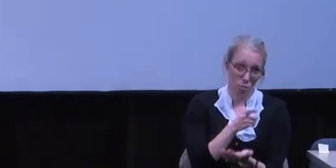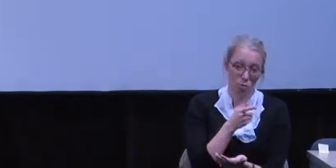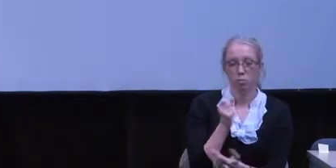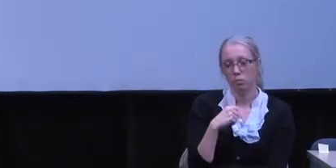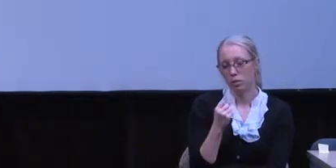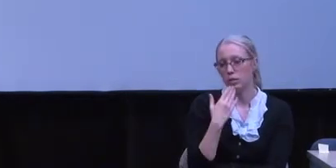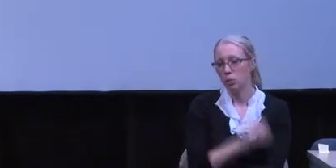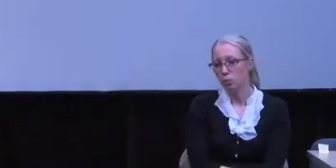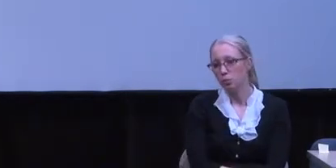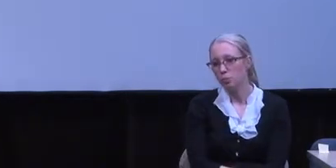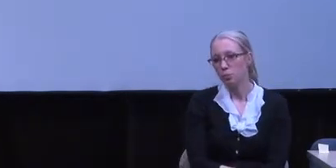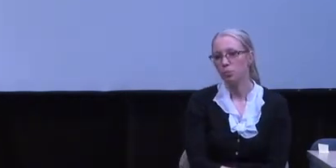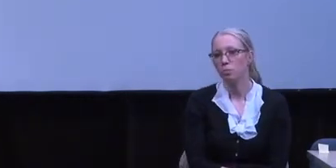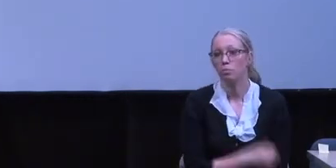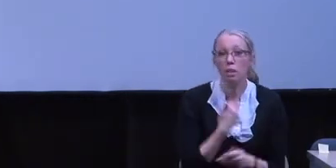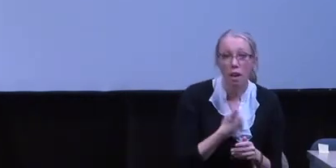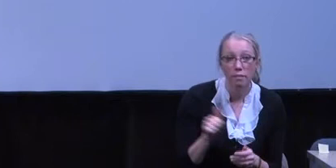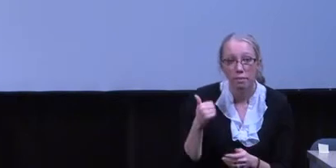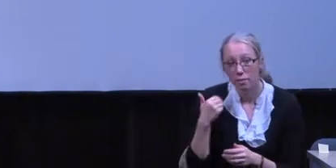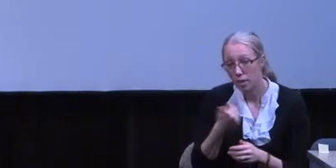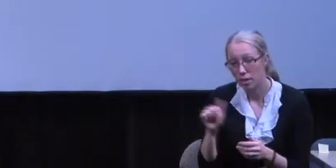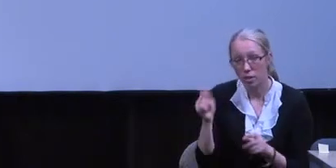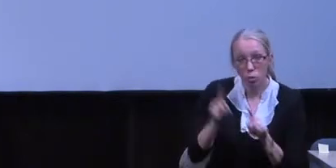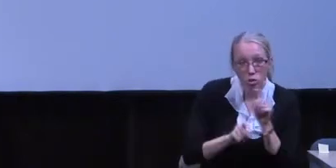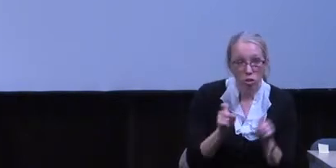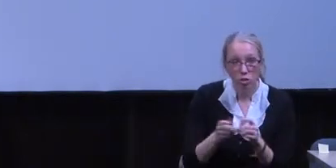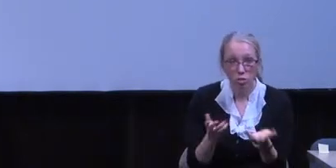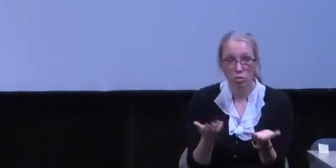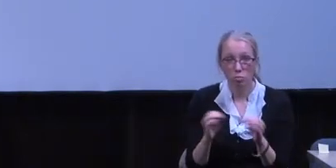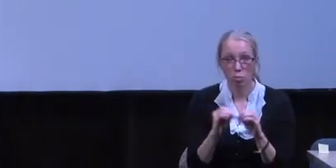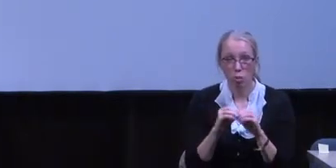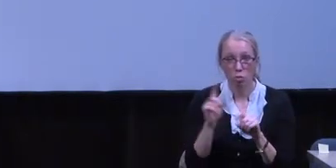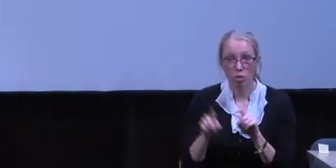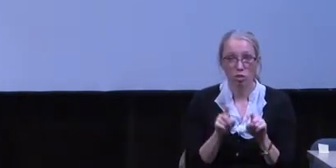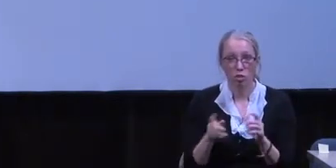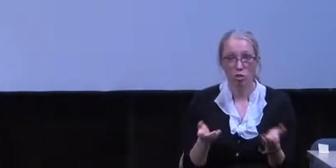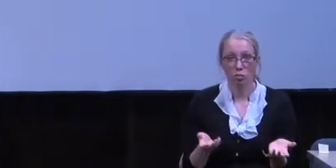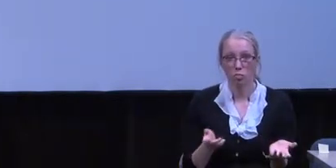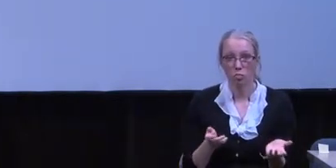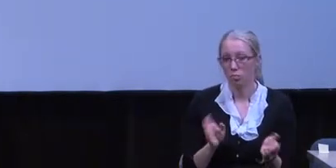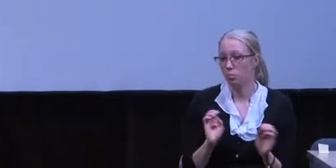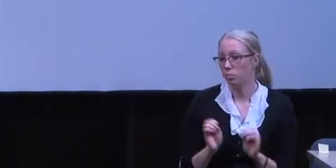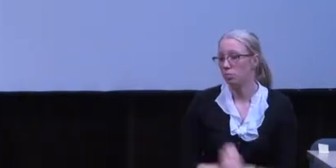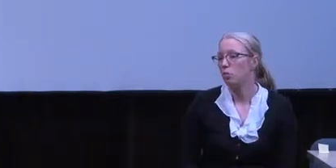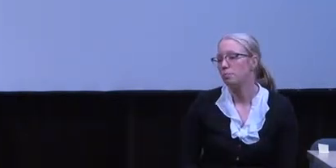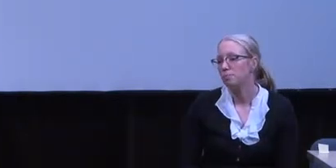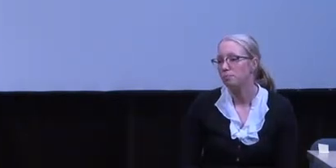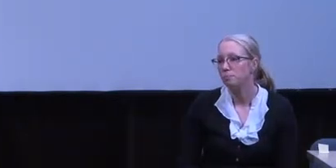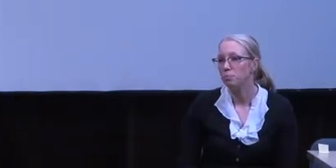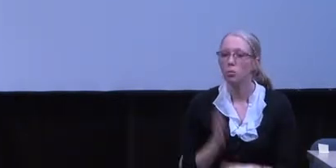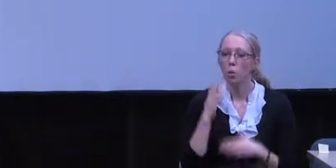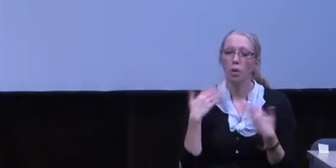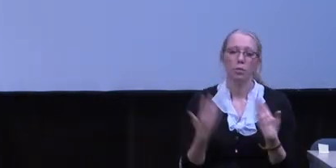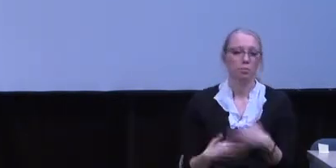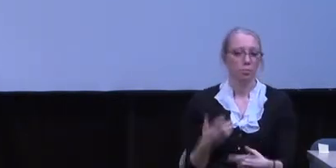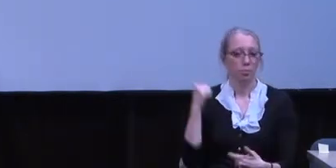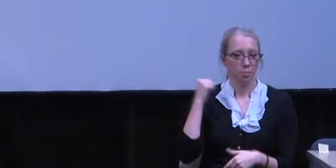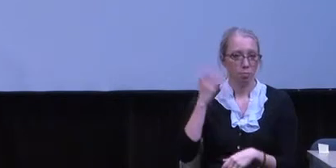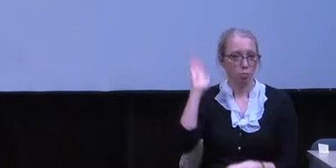Do we have any other questions? Okay, let's keep moving